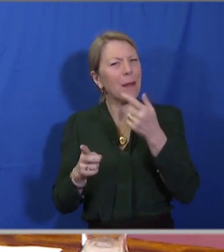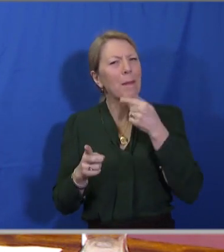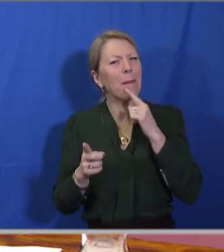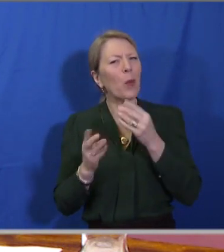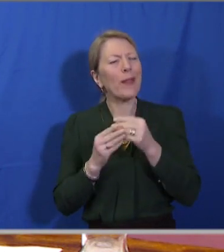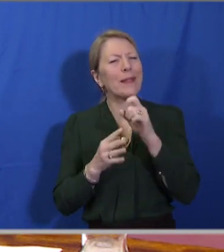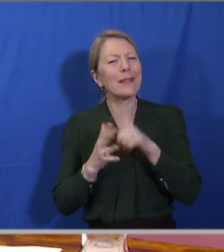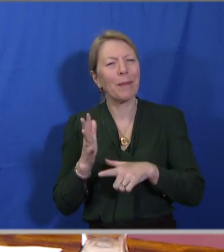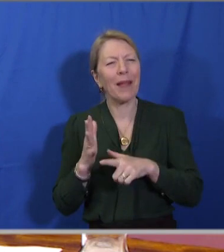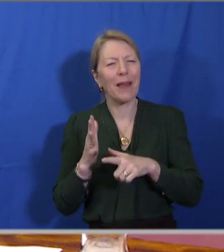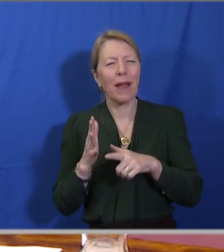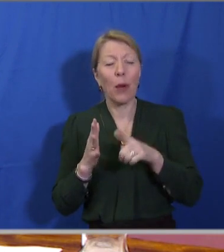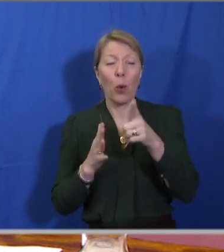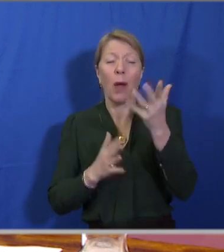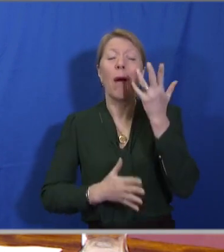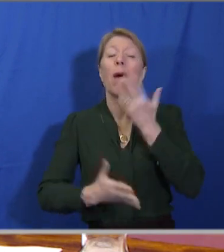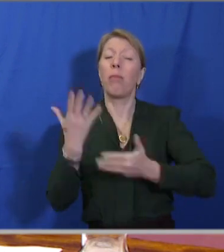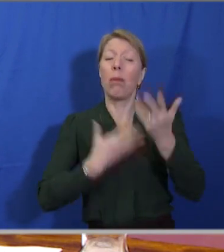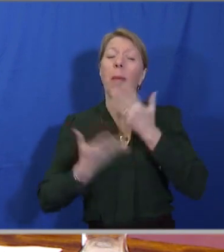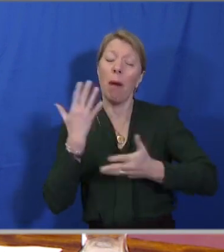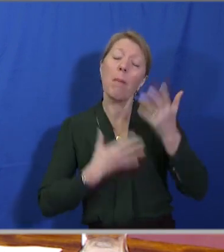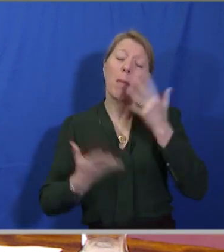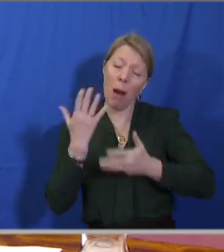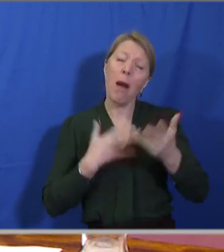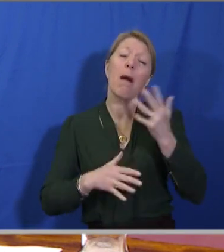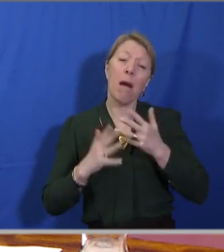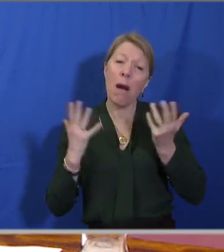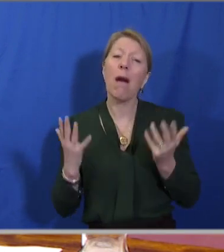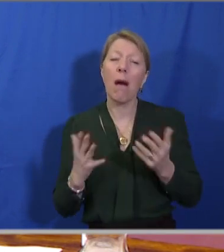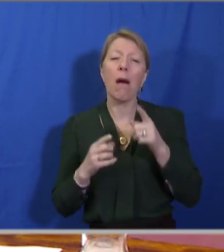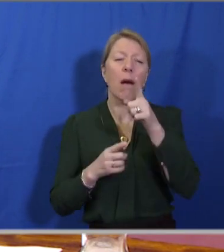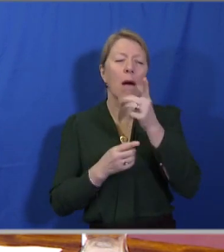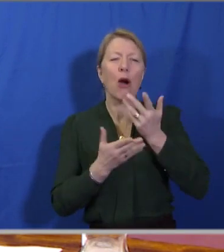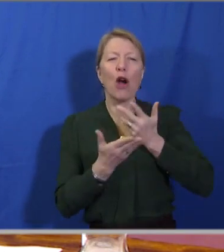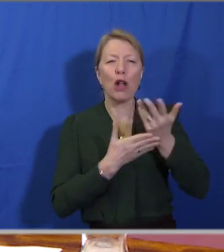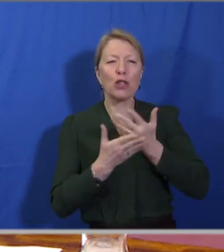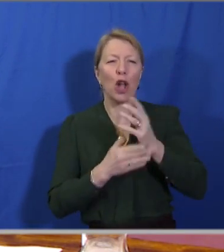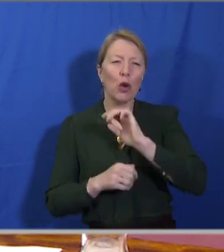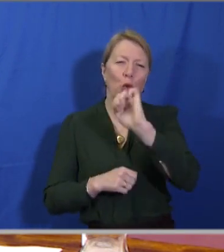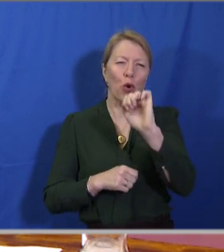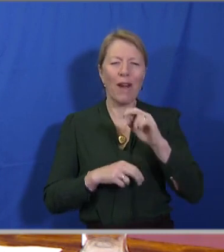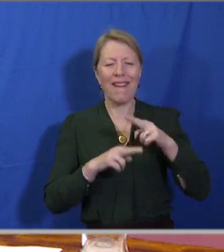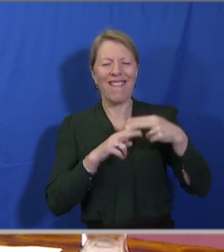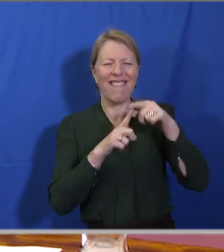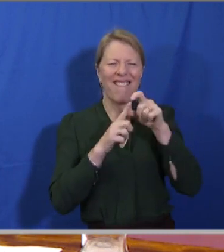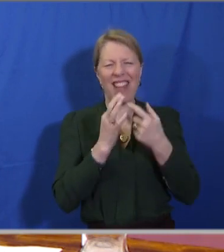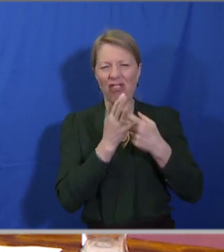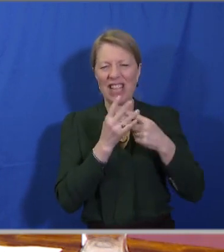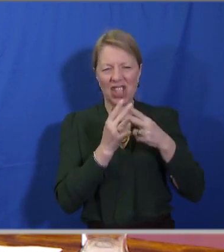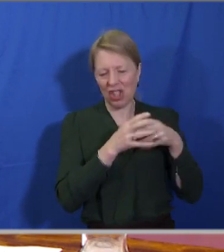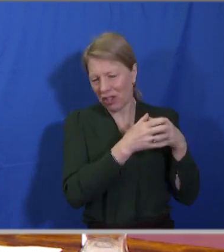were consulting, sort of within the federations or within the department, and I'm just wondering in what way you would